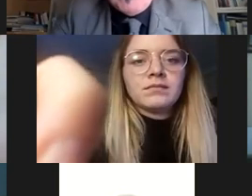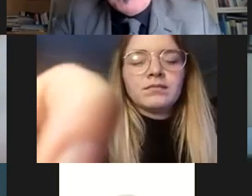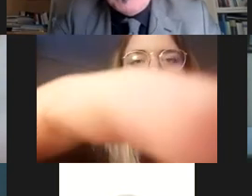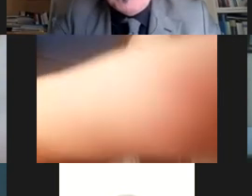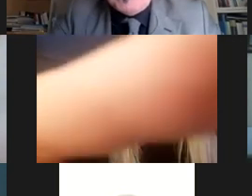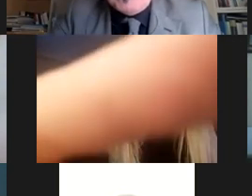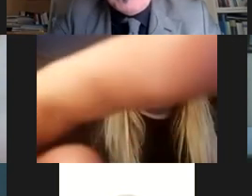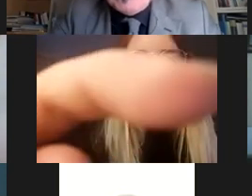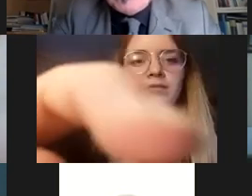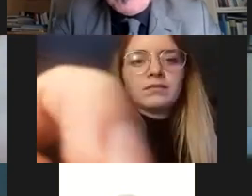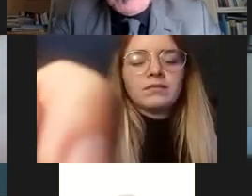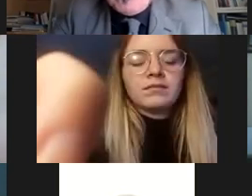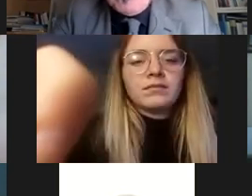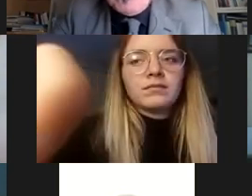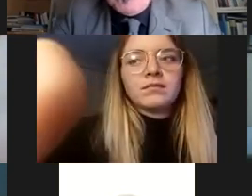Let me see.